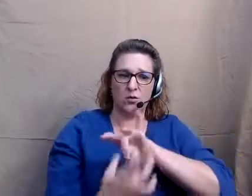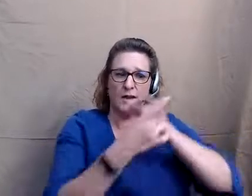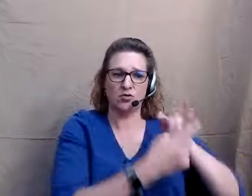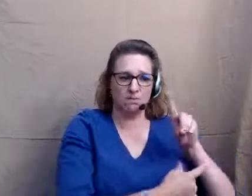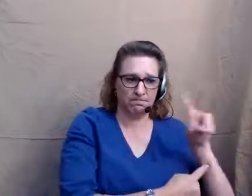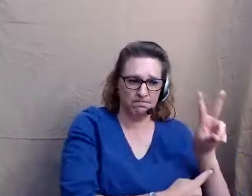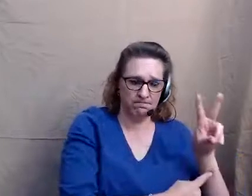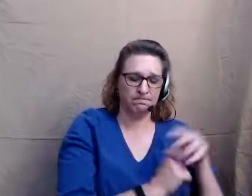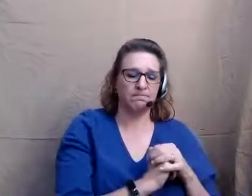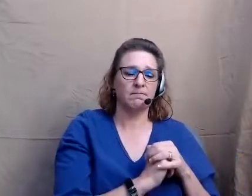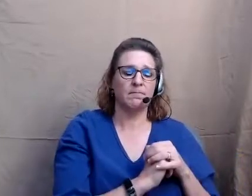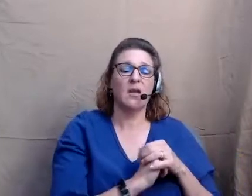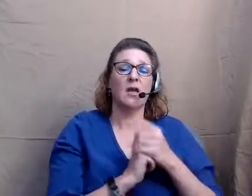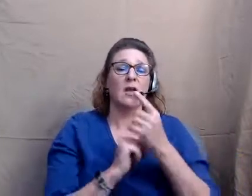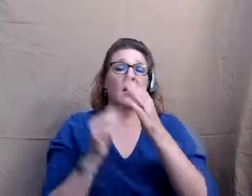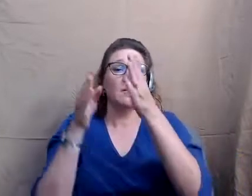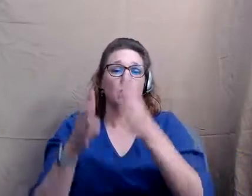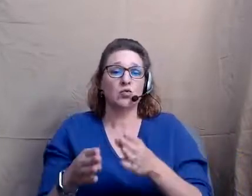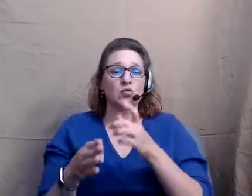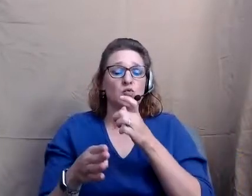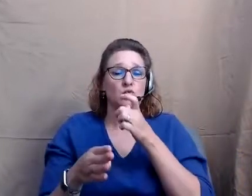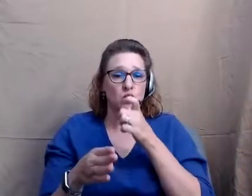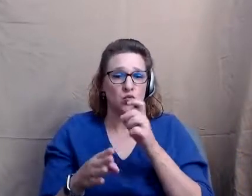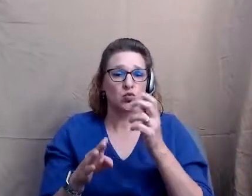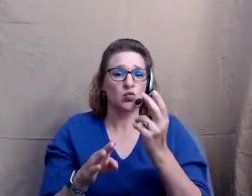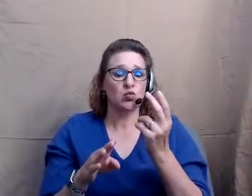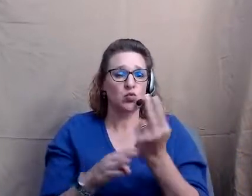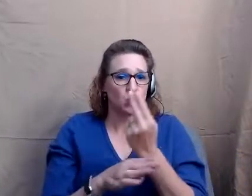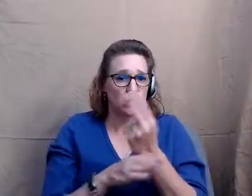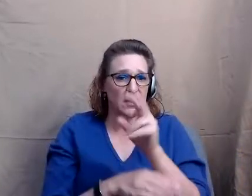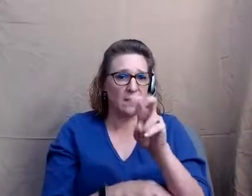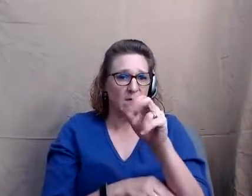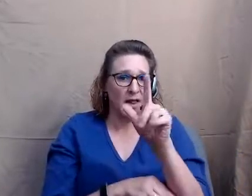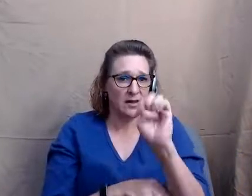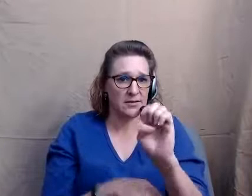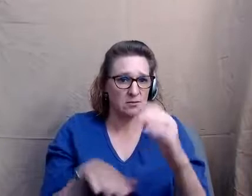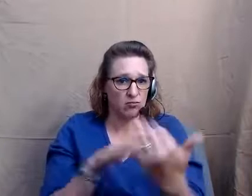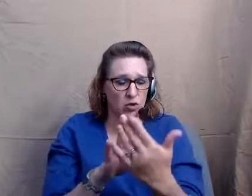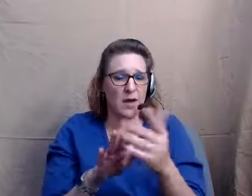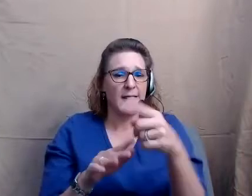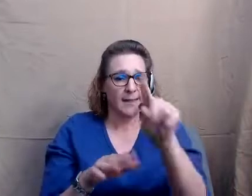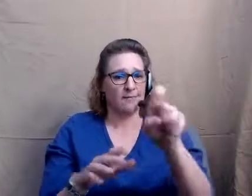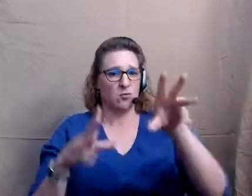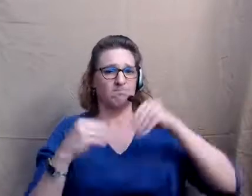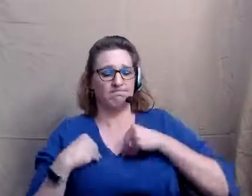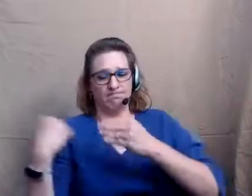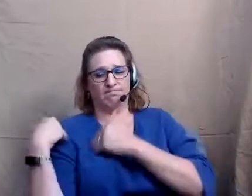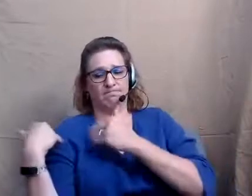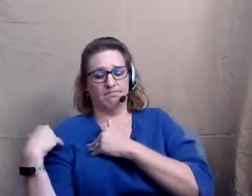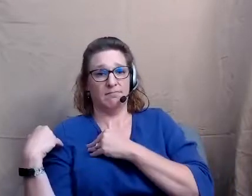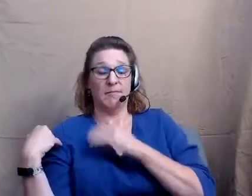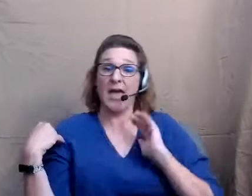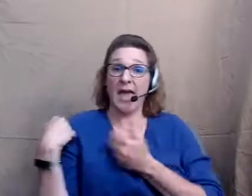that the person who's using violence is willing to accept accountability. We live in a system now where people don't like to do